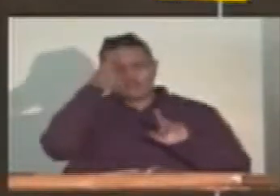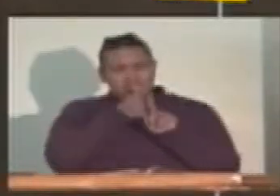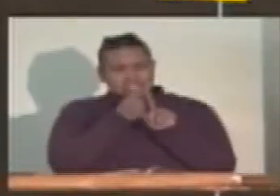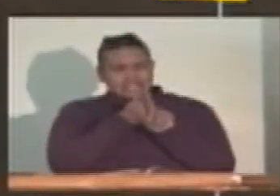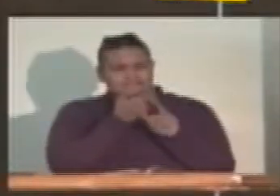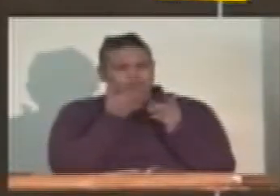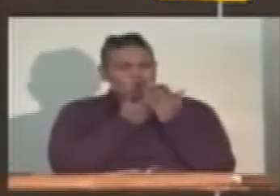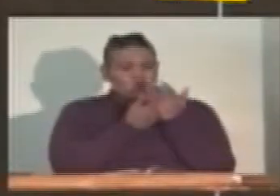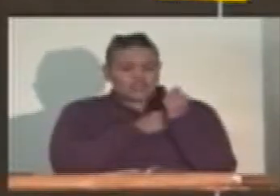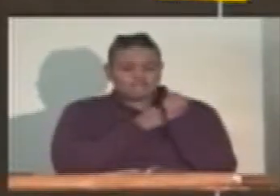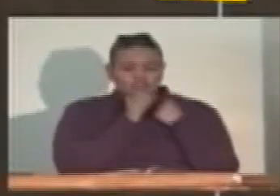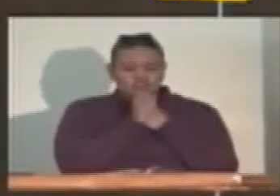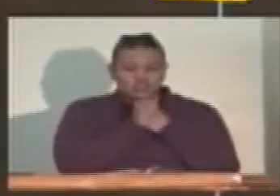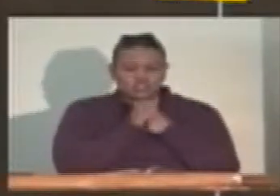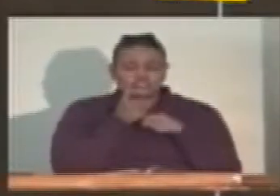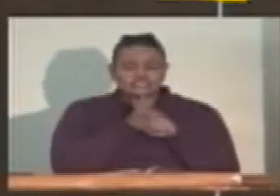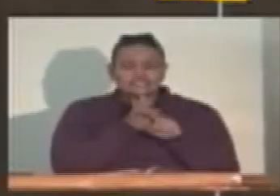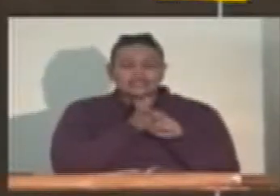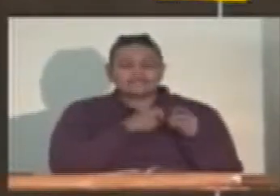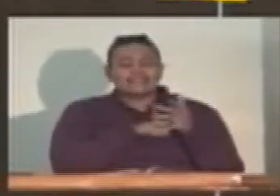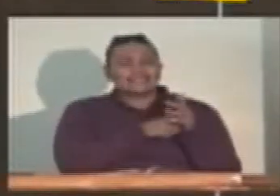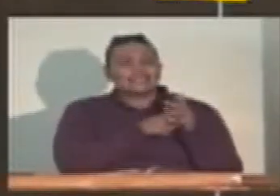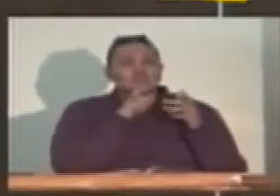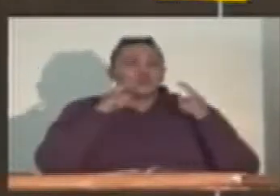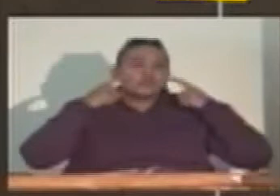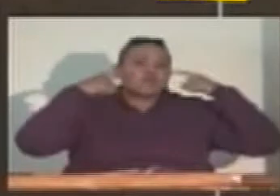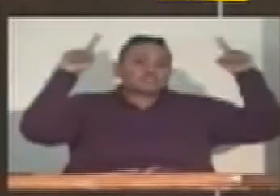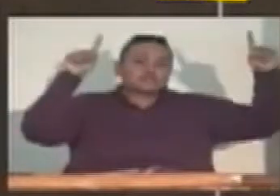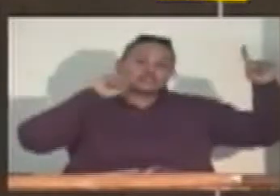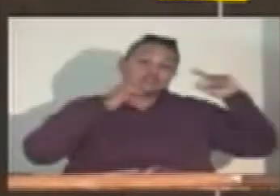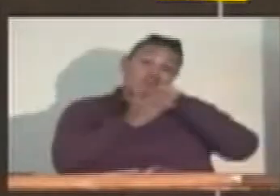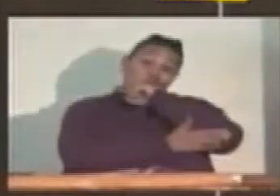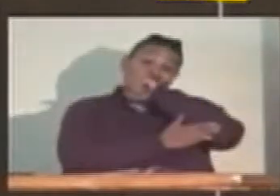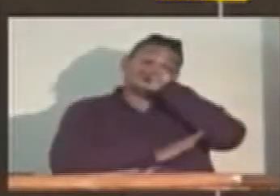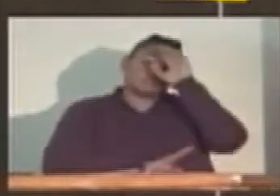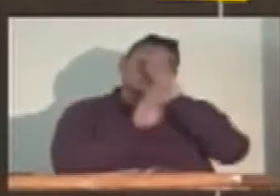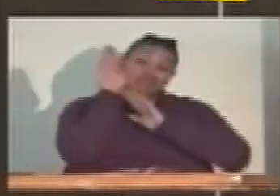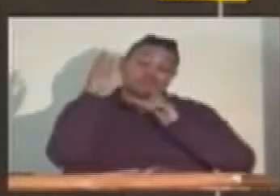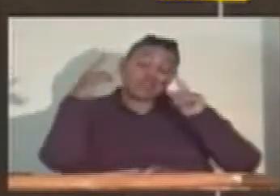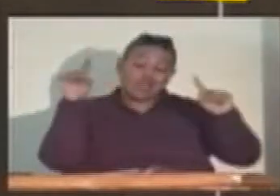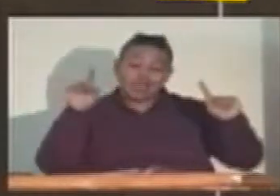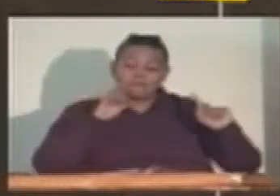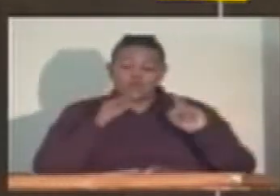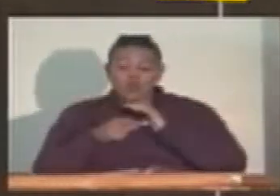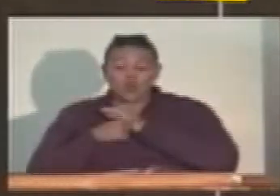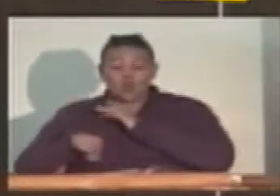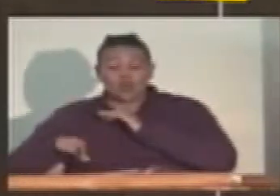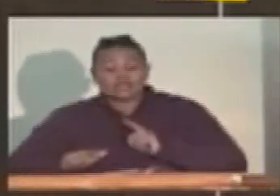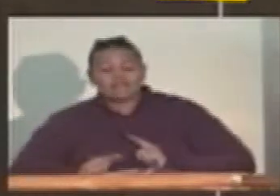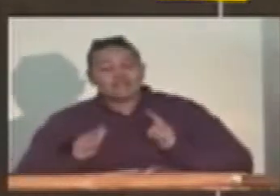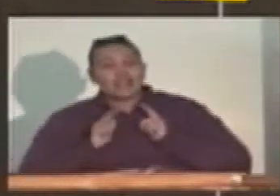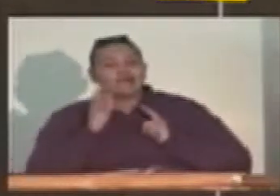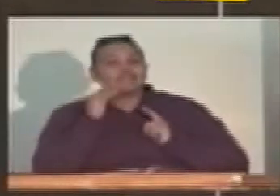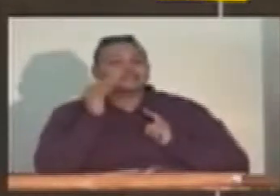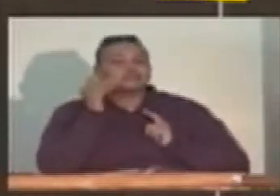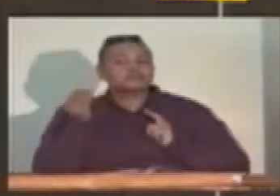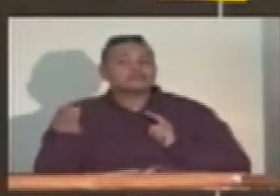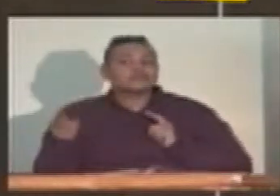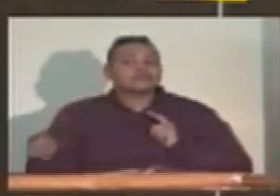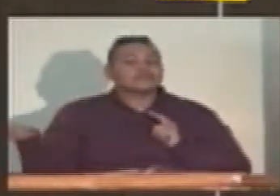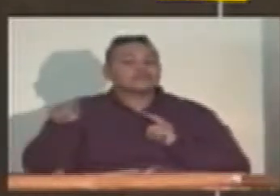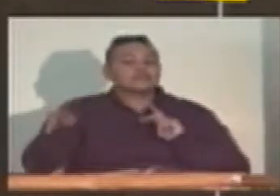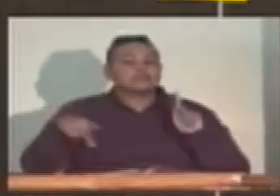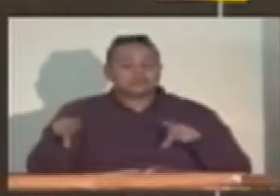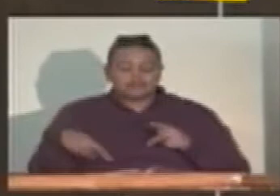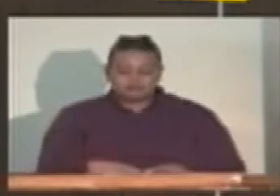that good infrastructure is key to the prosperity of a country and the quality of life experience of